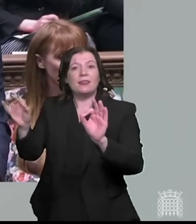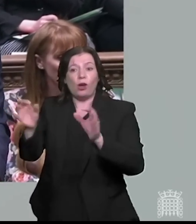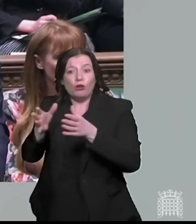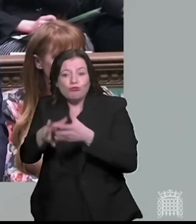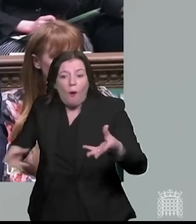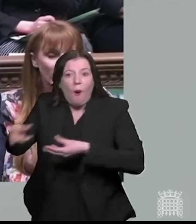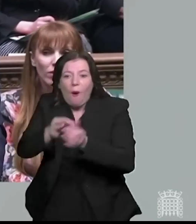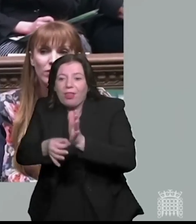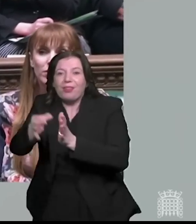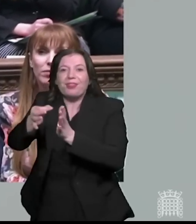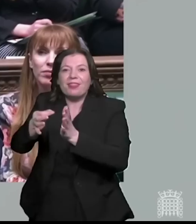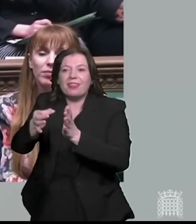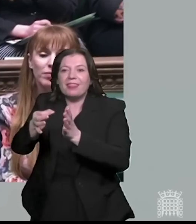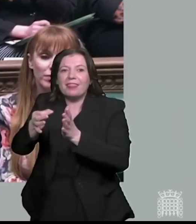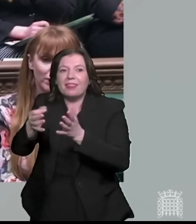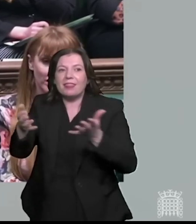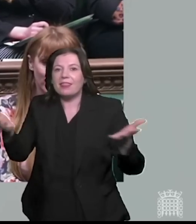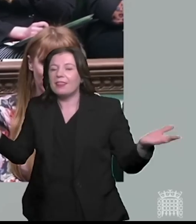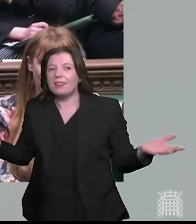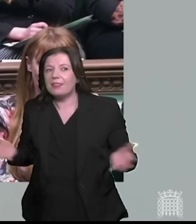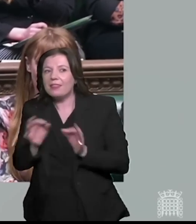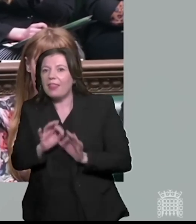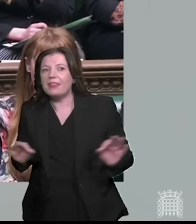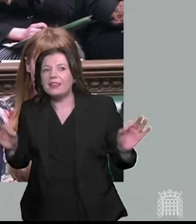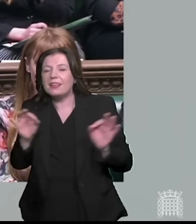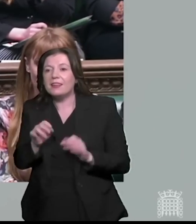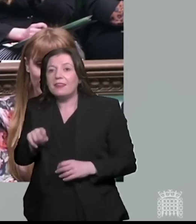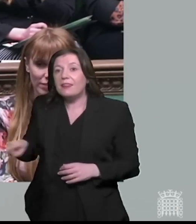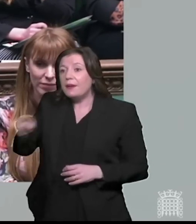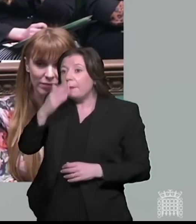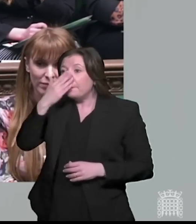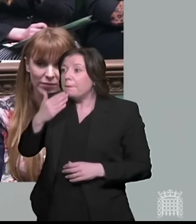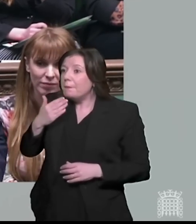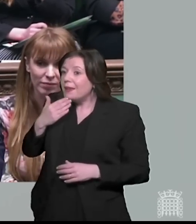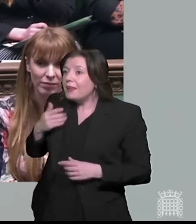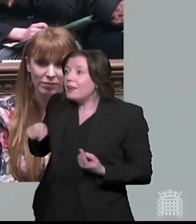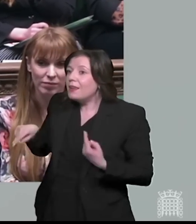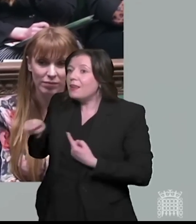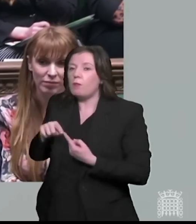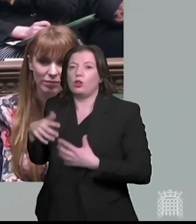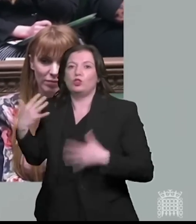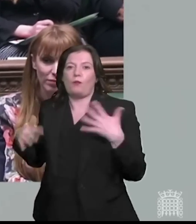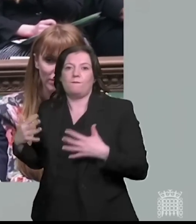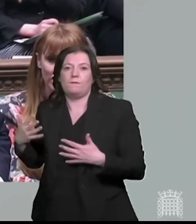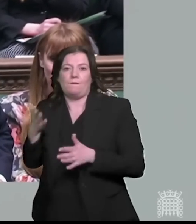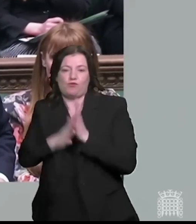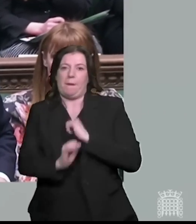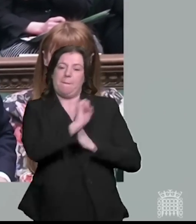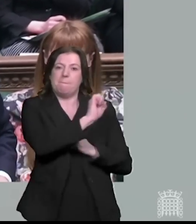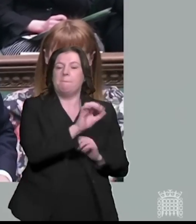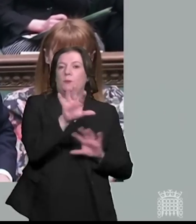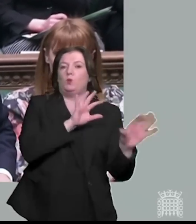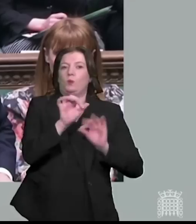which unlocks the potential of the many. Working people being made to pay for Tory choices and